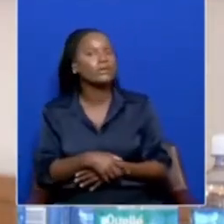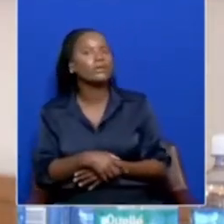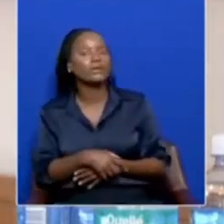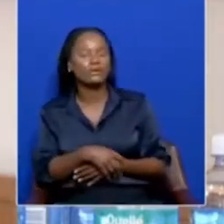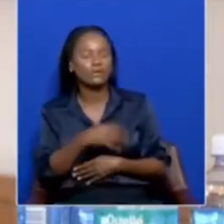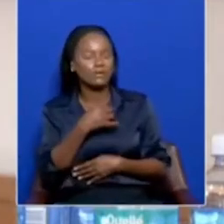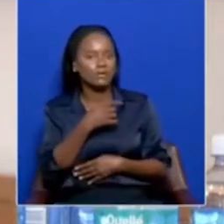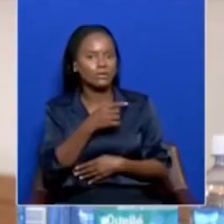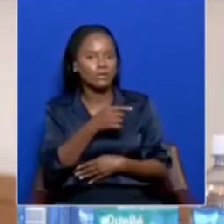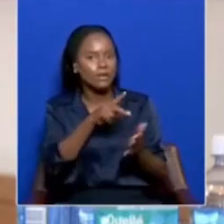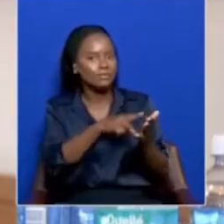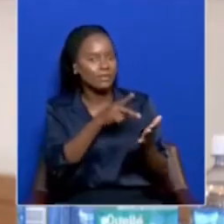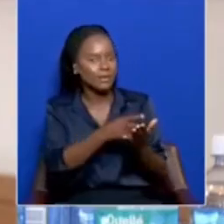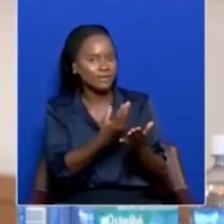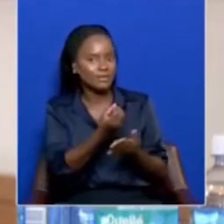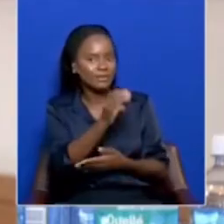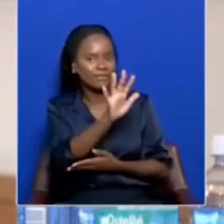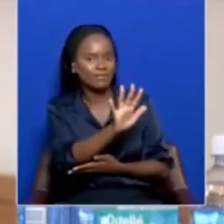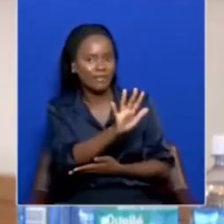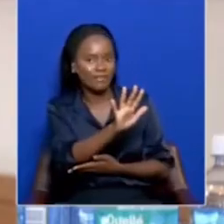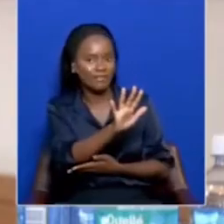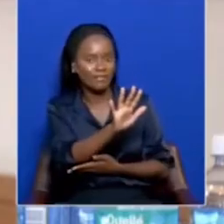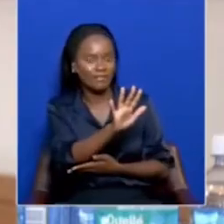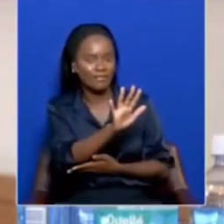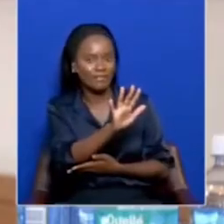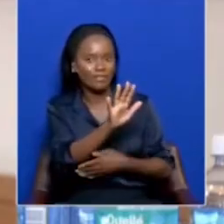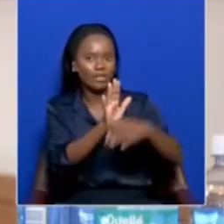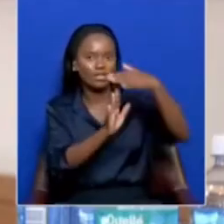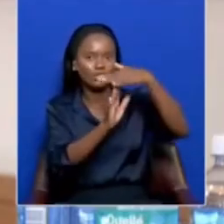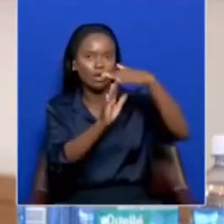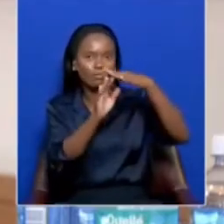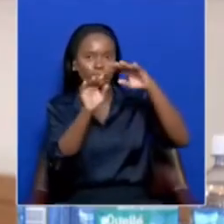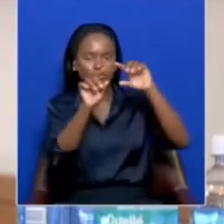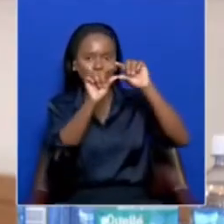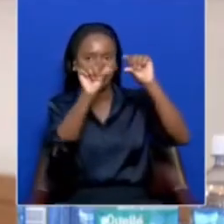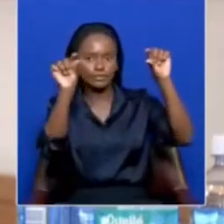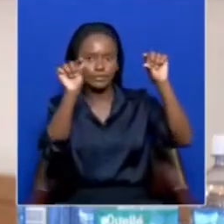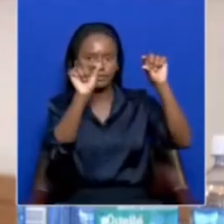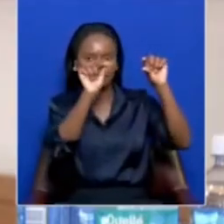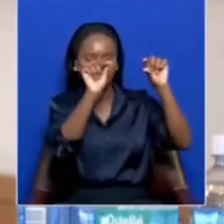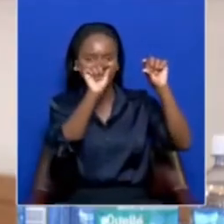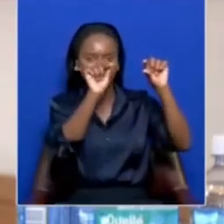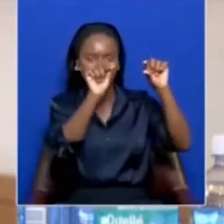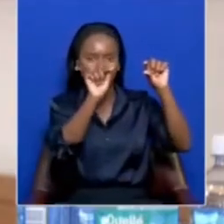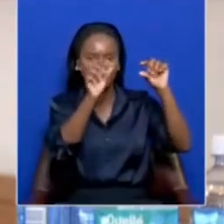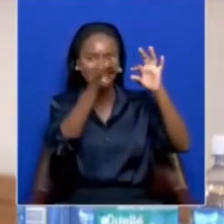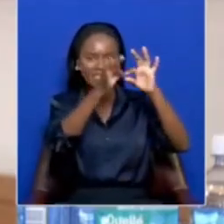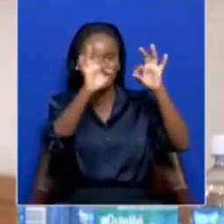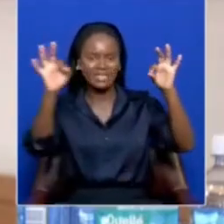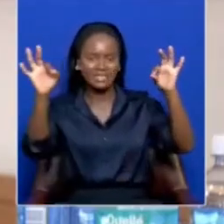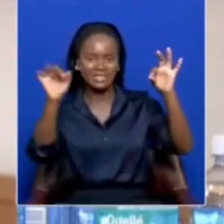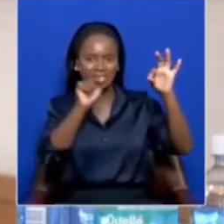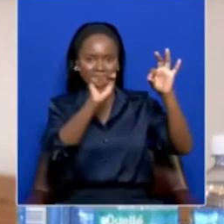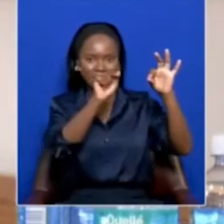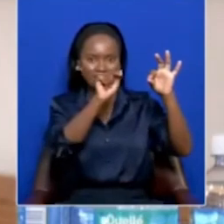At the top of page 5 is the last end of the sentence that starts at the bottom of page 4. You see that?